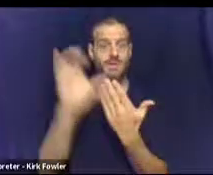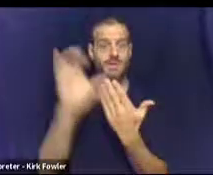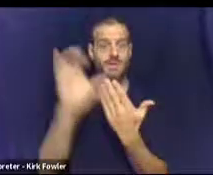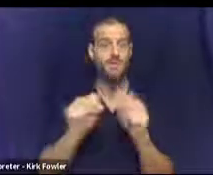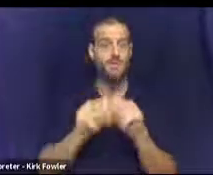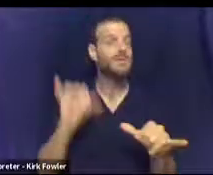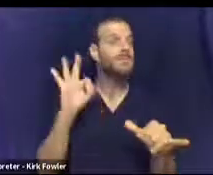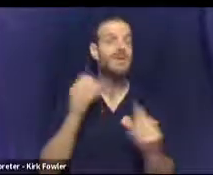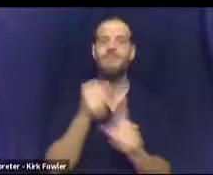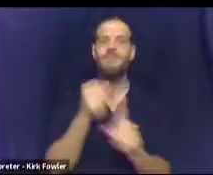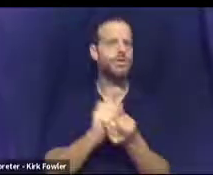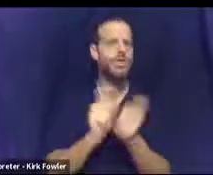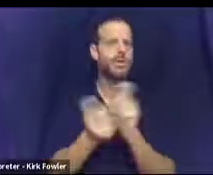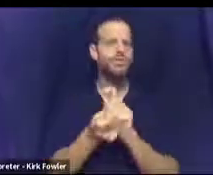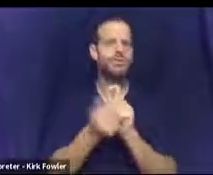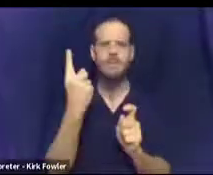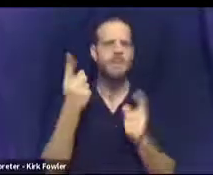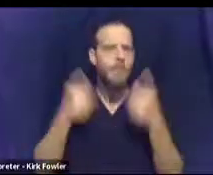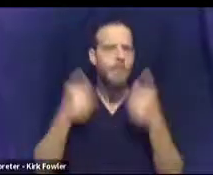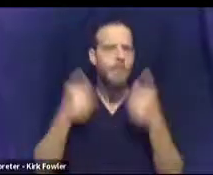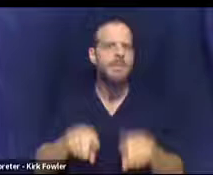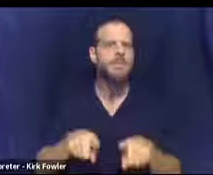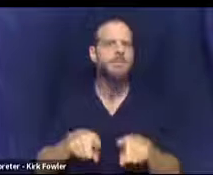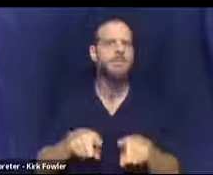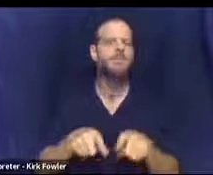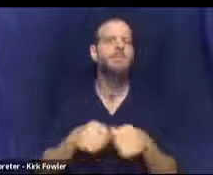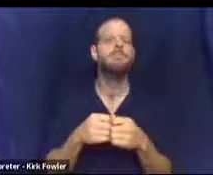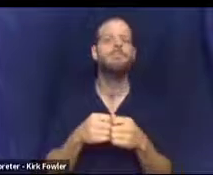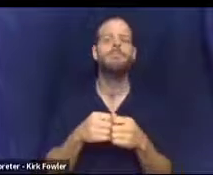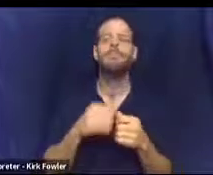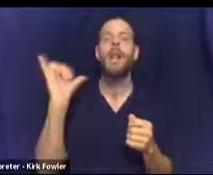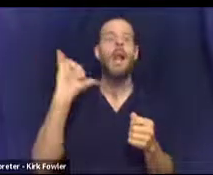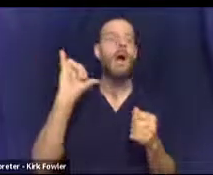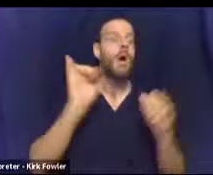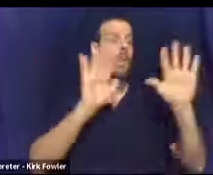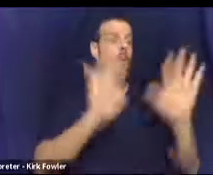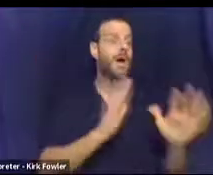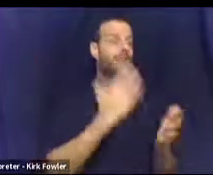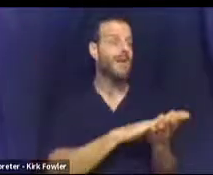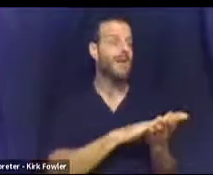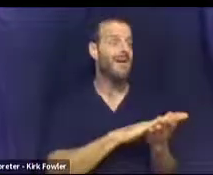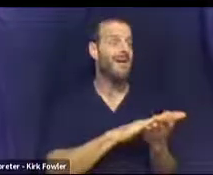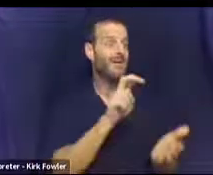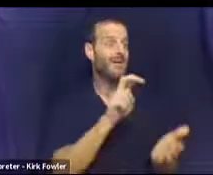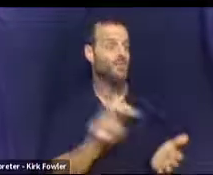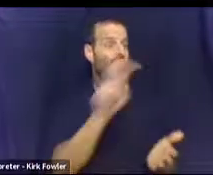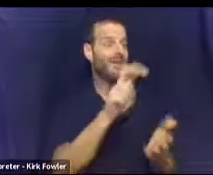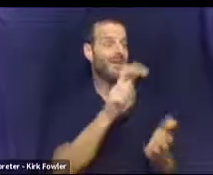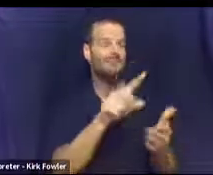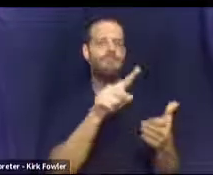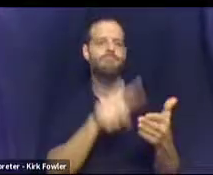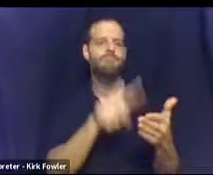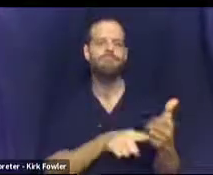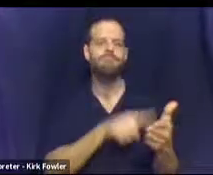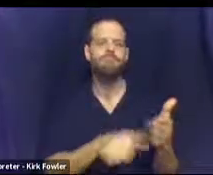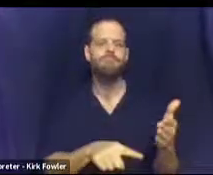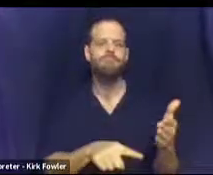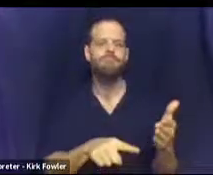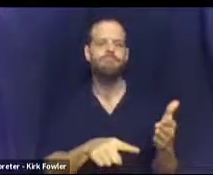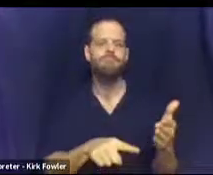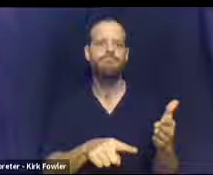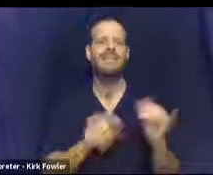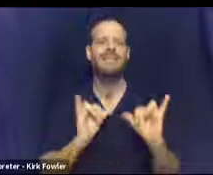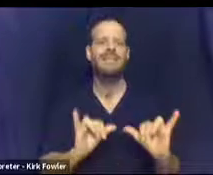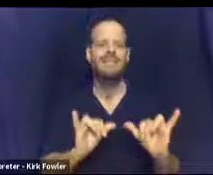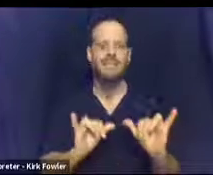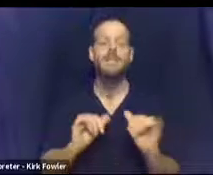So if, you know, a field trip is canceled due to weather, we can use our calendar system to show the child in a very concrete way